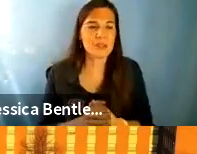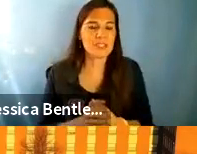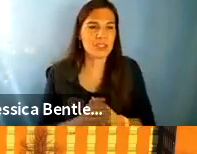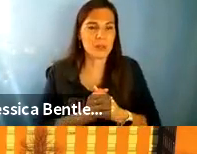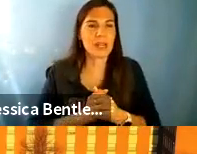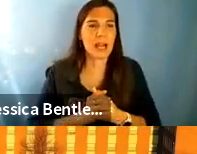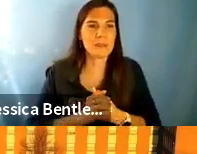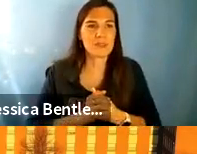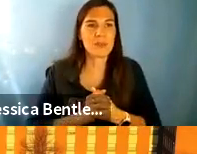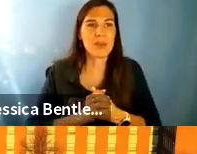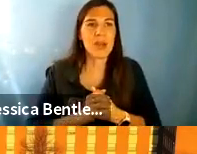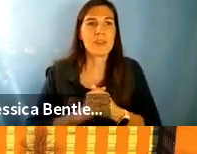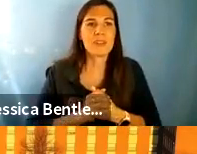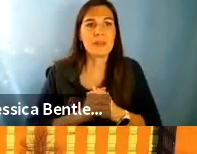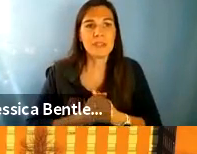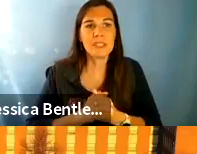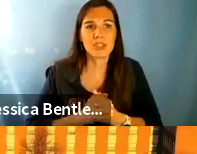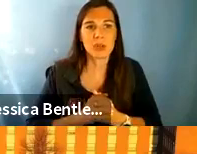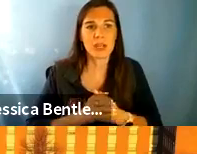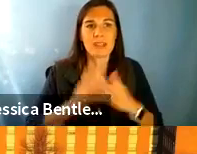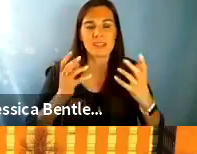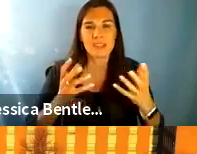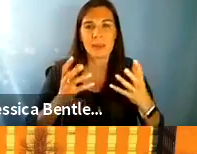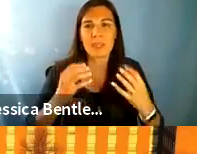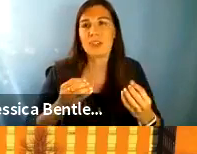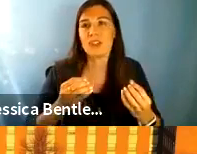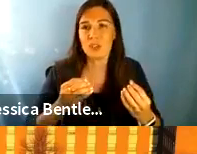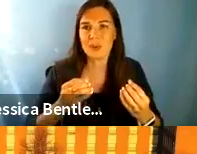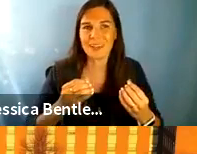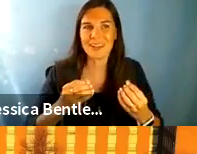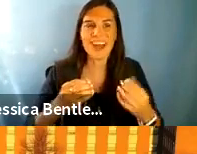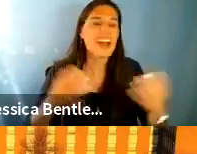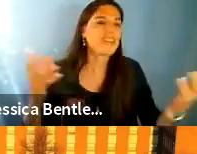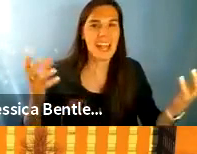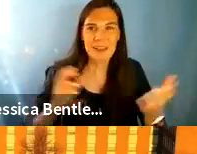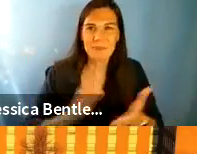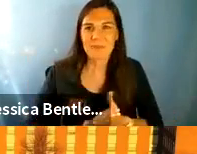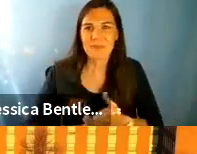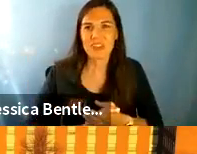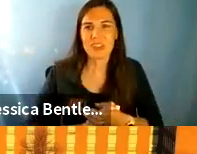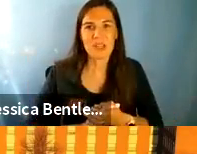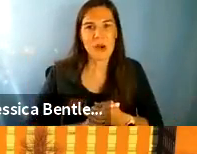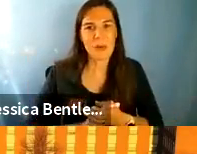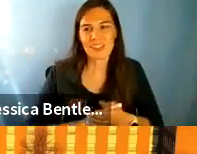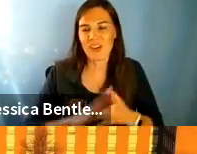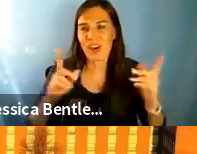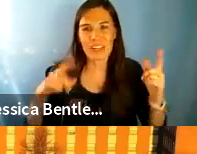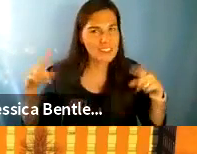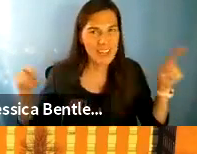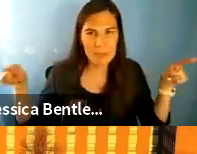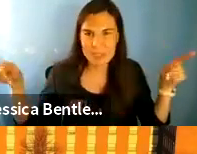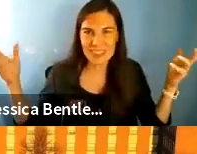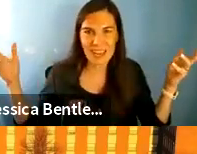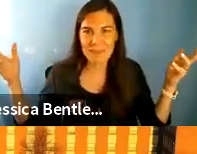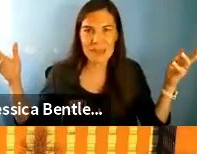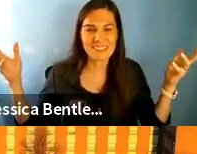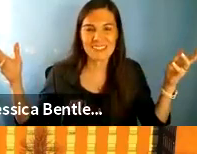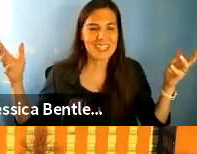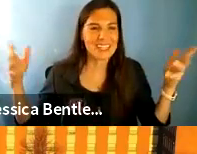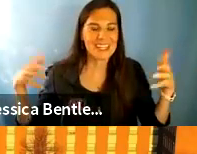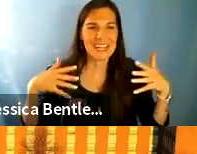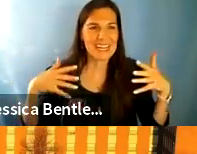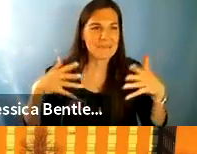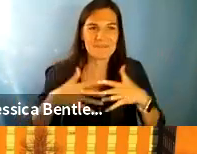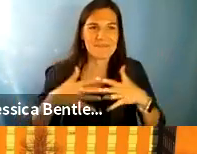go and you interpret. So with community interpreting, there's something new every day. You could be going to all different types of